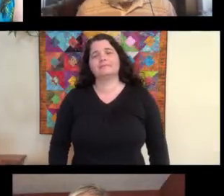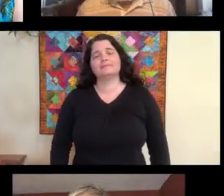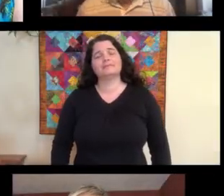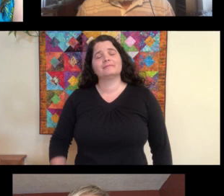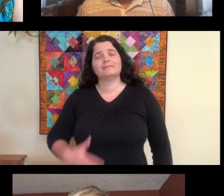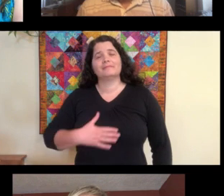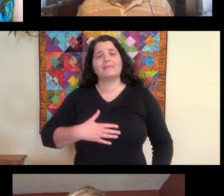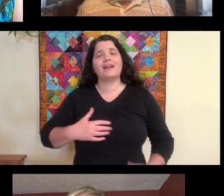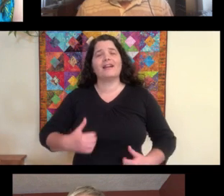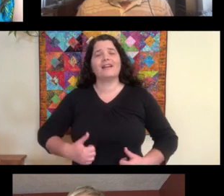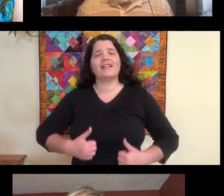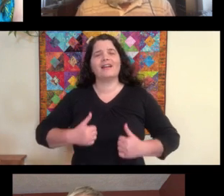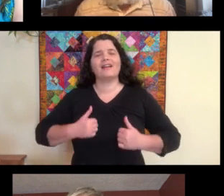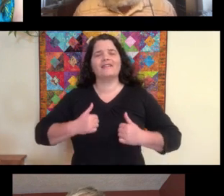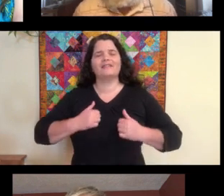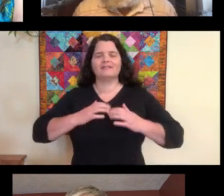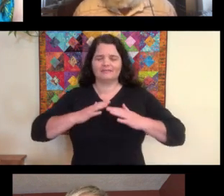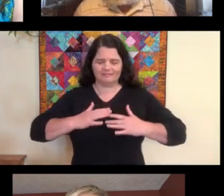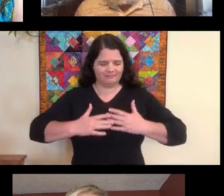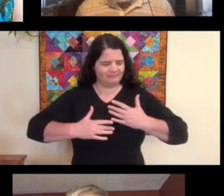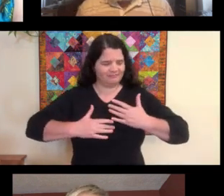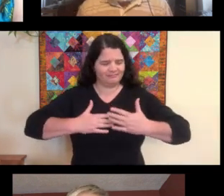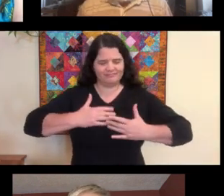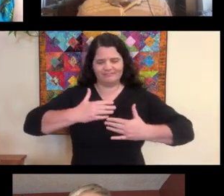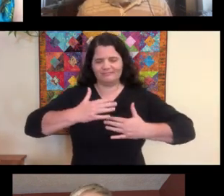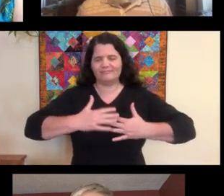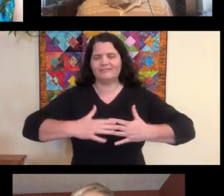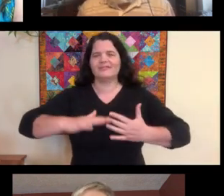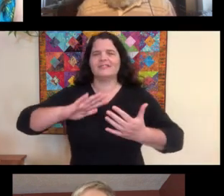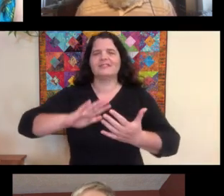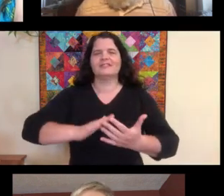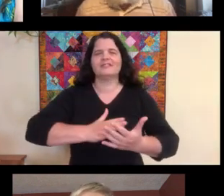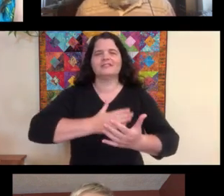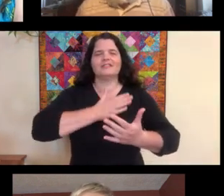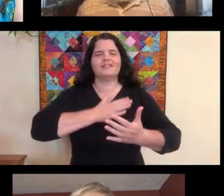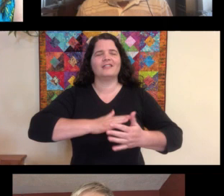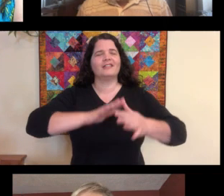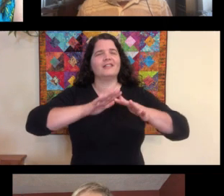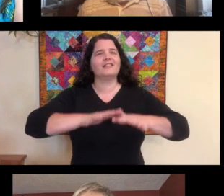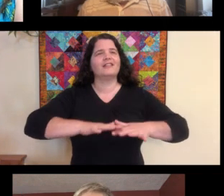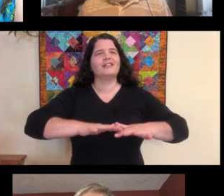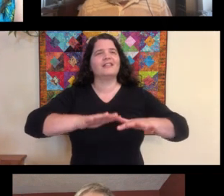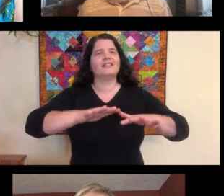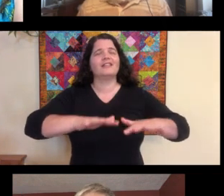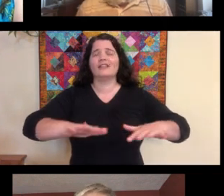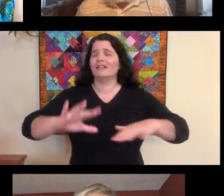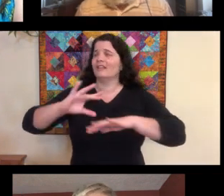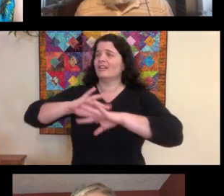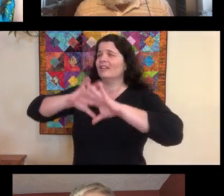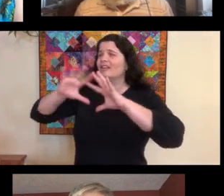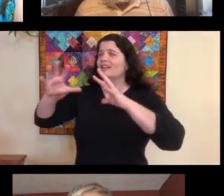My life goes on in endless song, above earth's